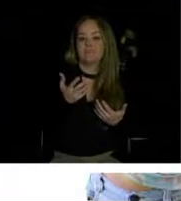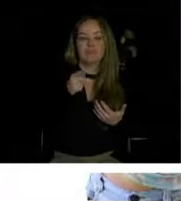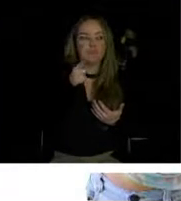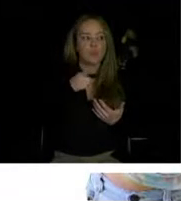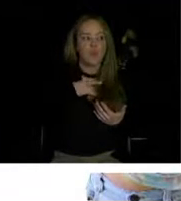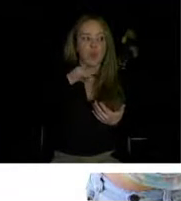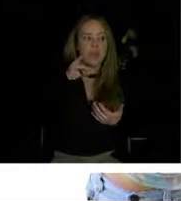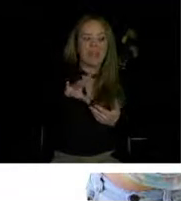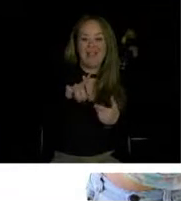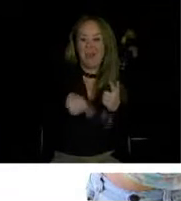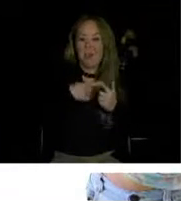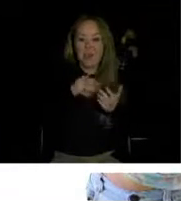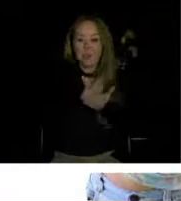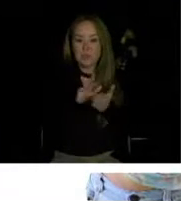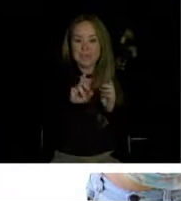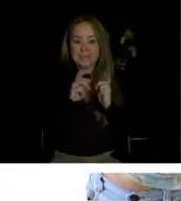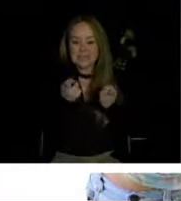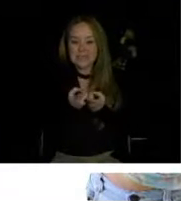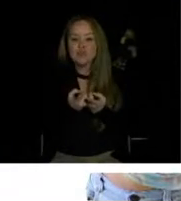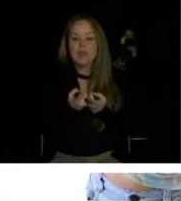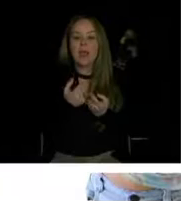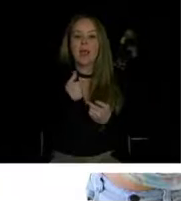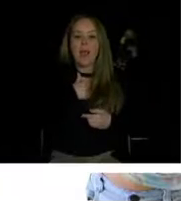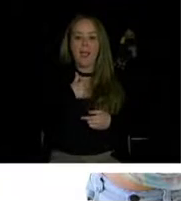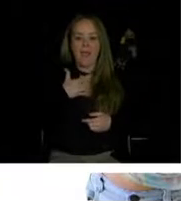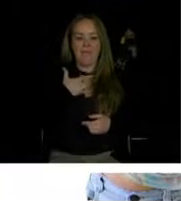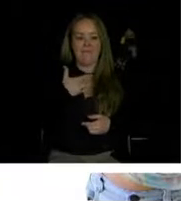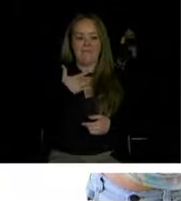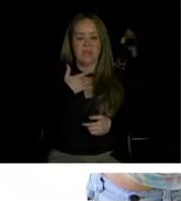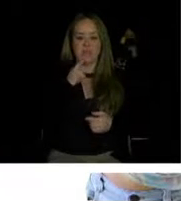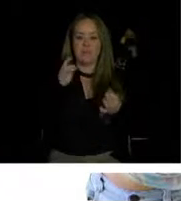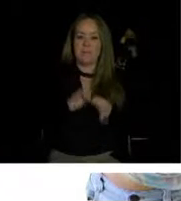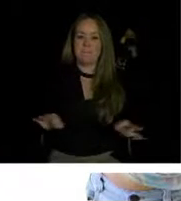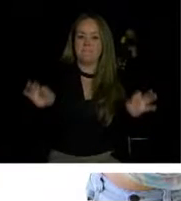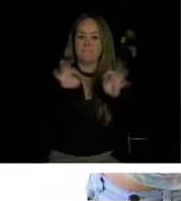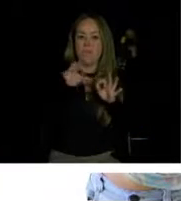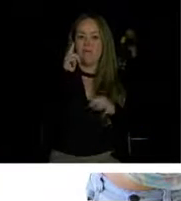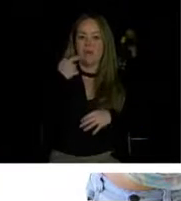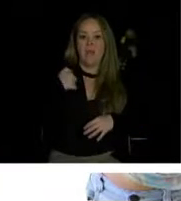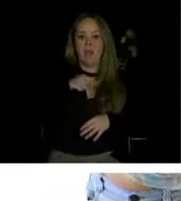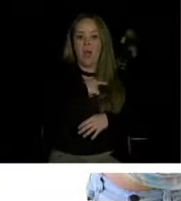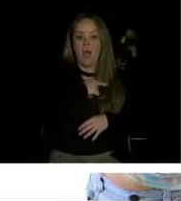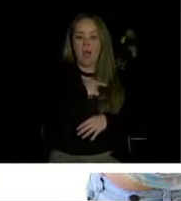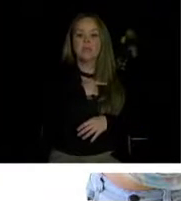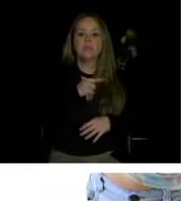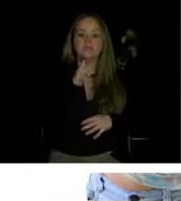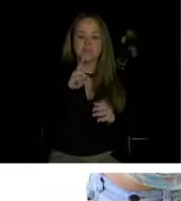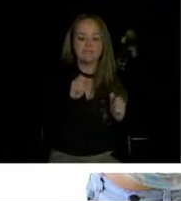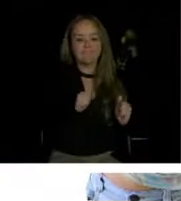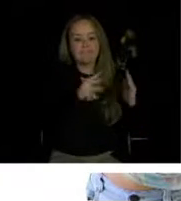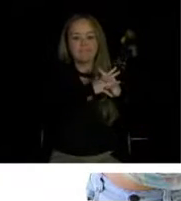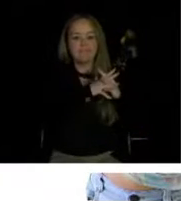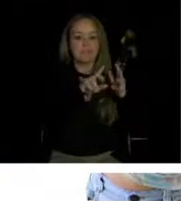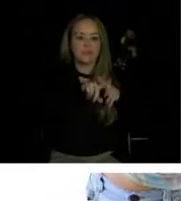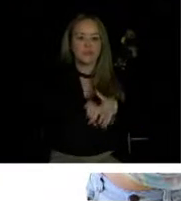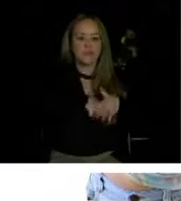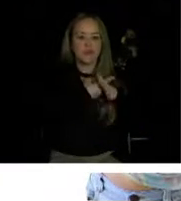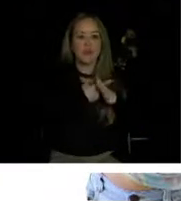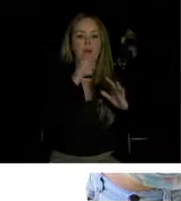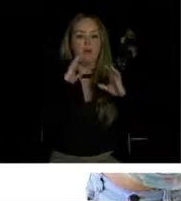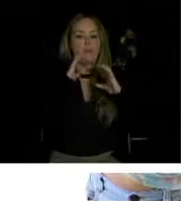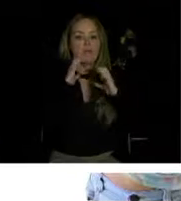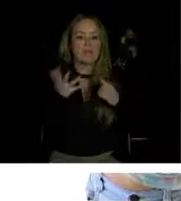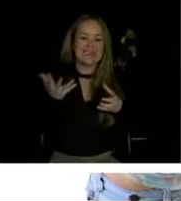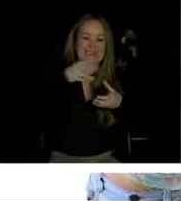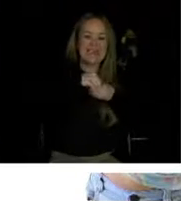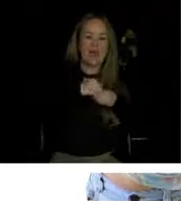like about the school district, I felt like it was important for us to really launch a conversation and engage